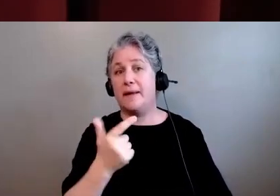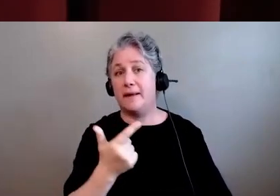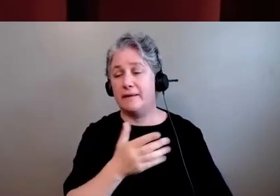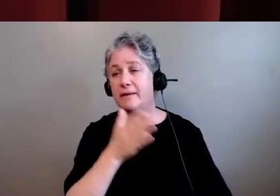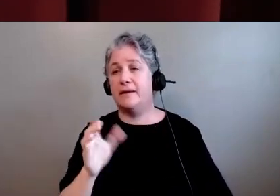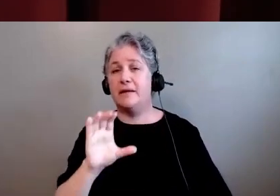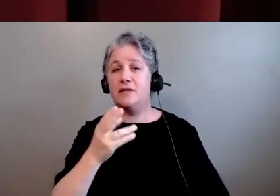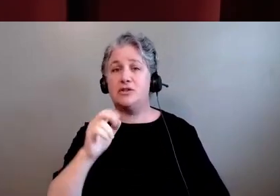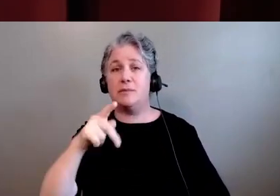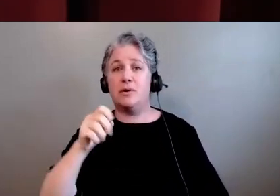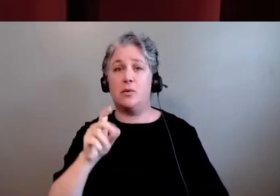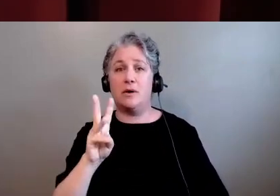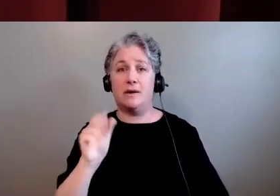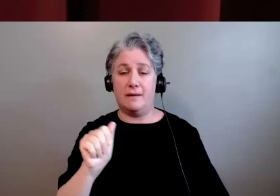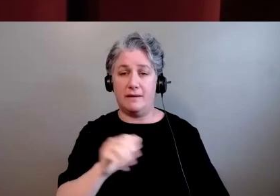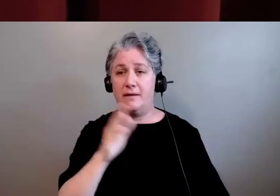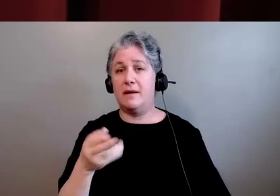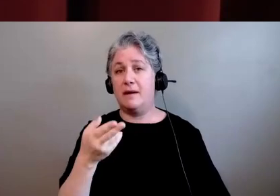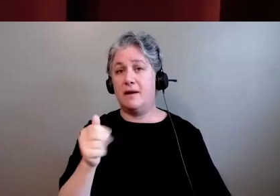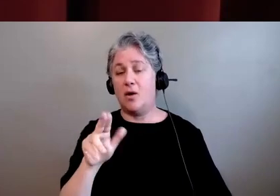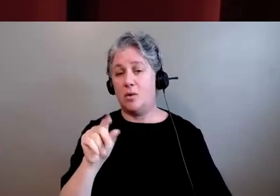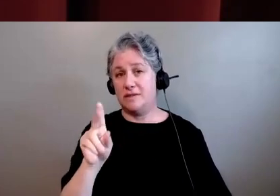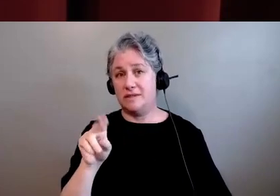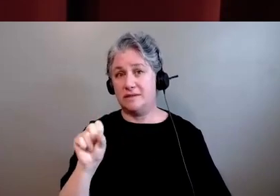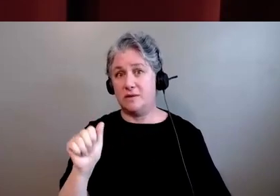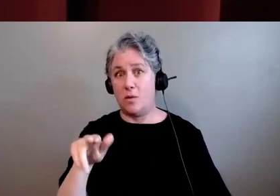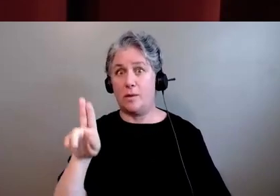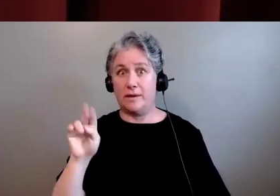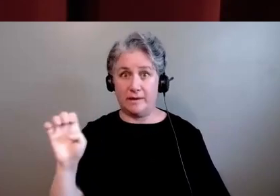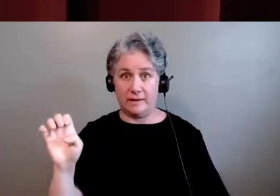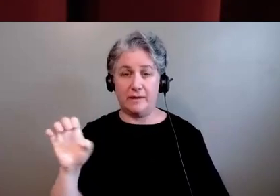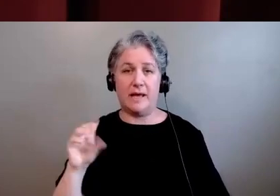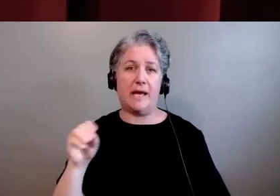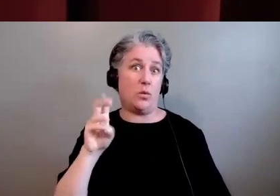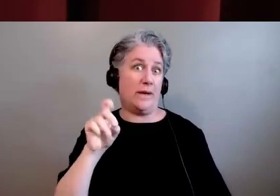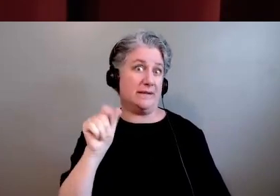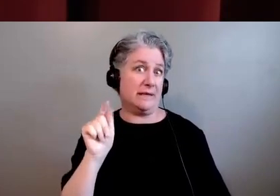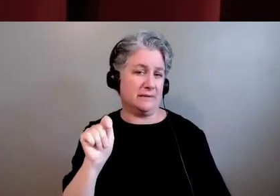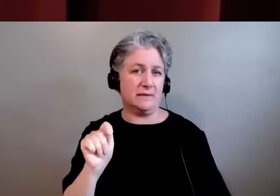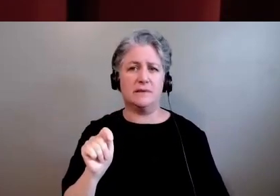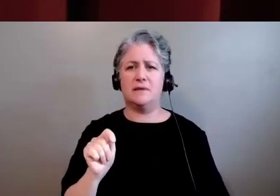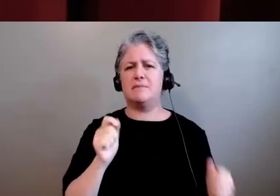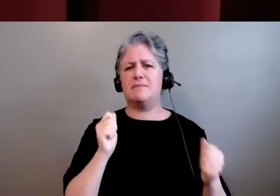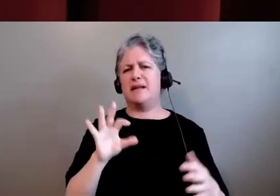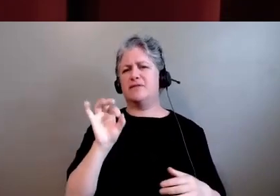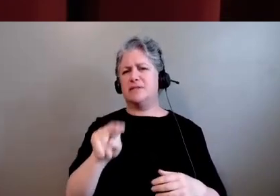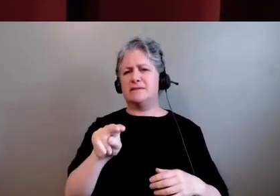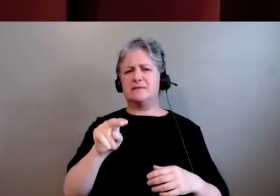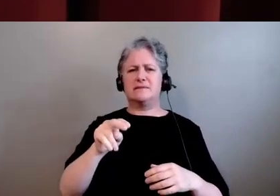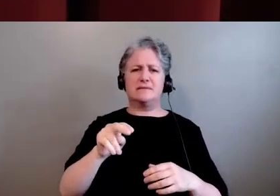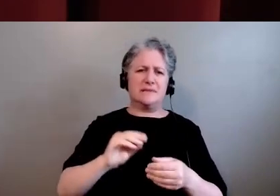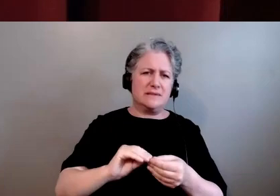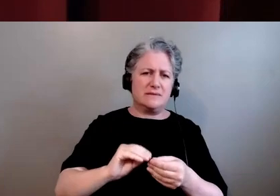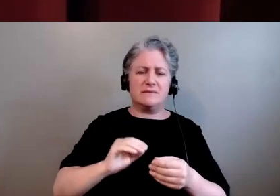the Haudenosaunee, and the Wendat peoples. And this is now home to many diverse First Nations, Inuit, and